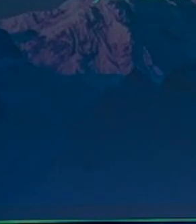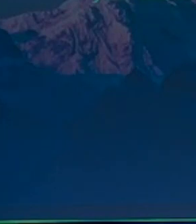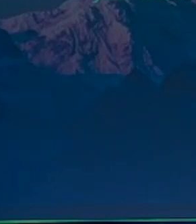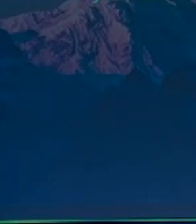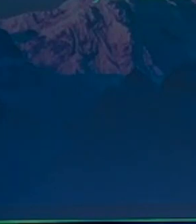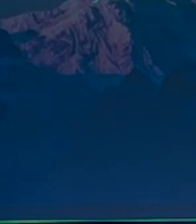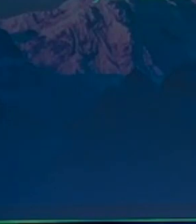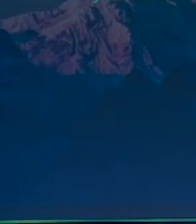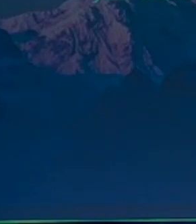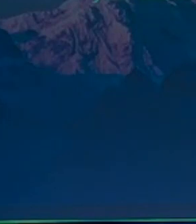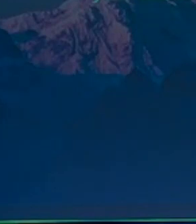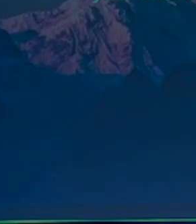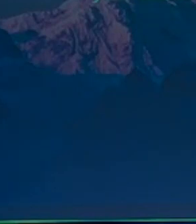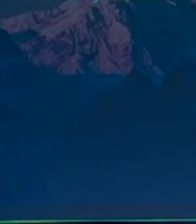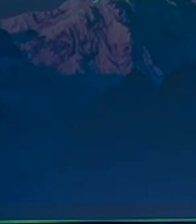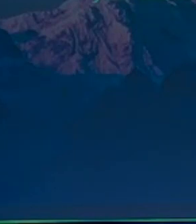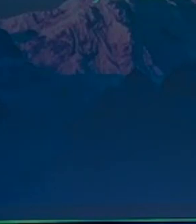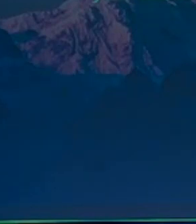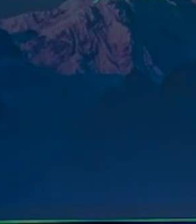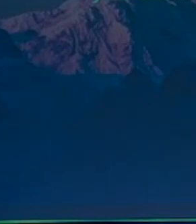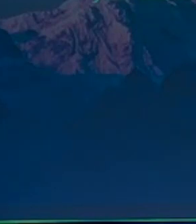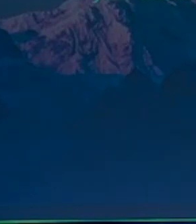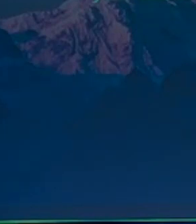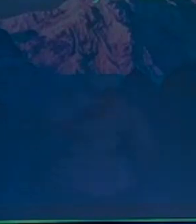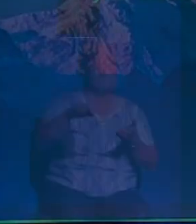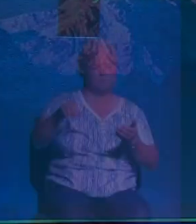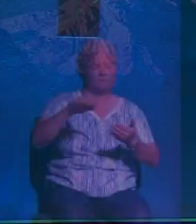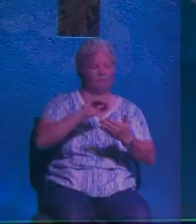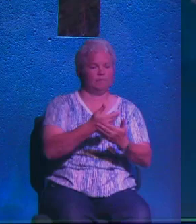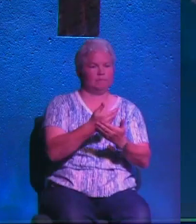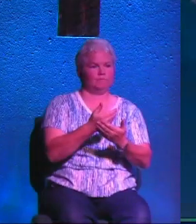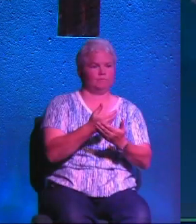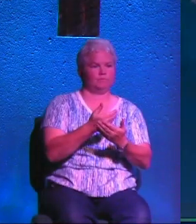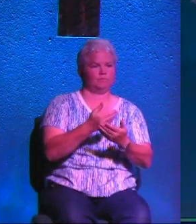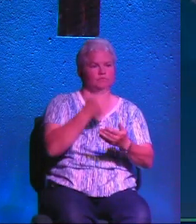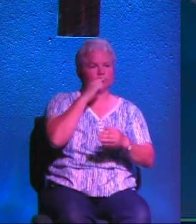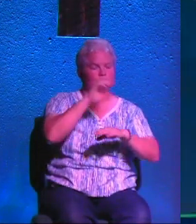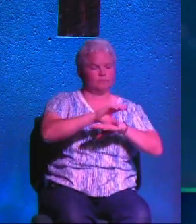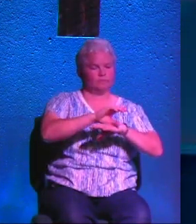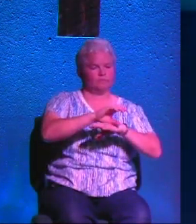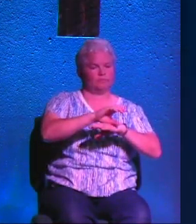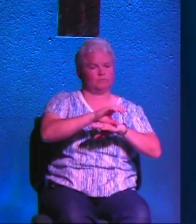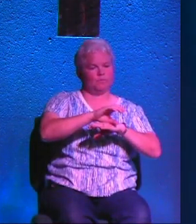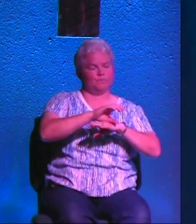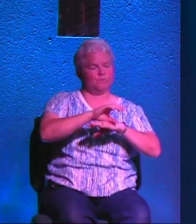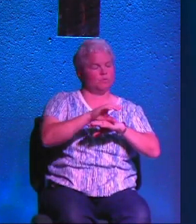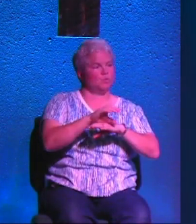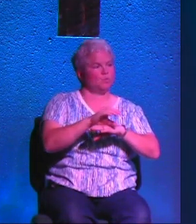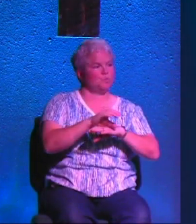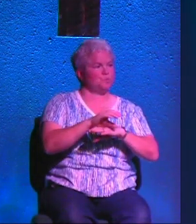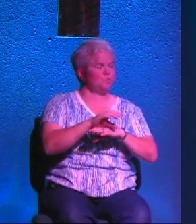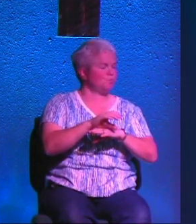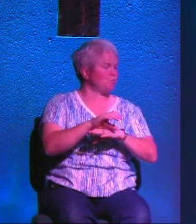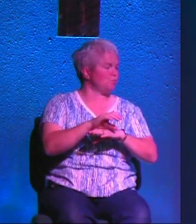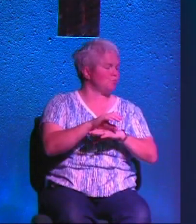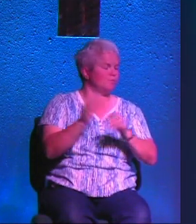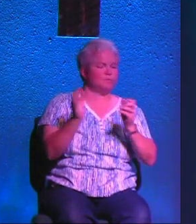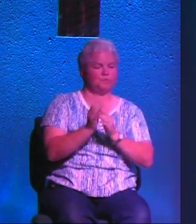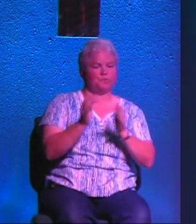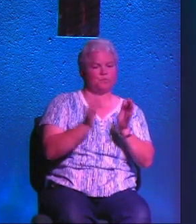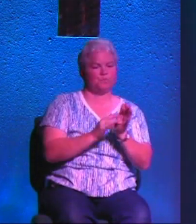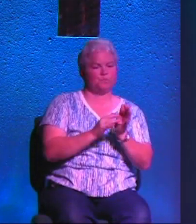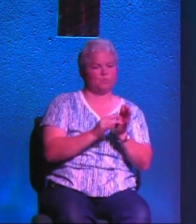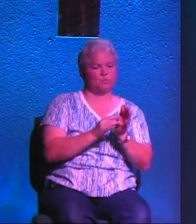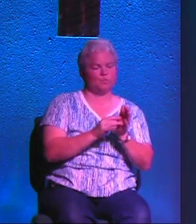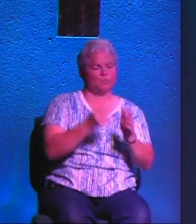dig into. We must read this in light of the new covenant, right? We got to read this in light of the new covenant that